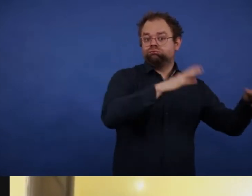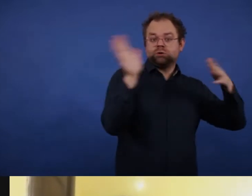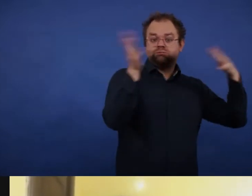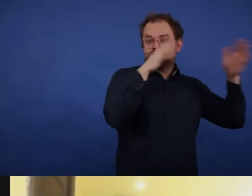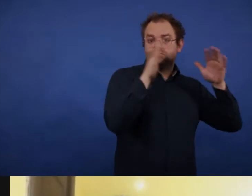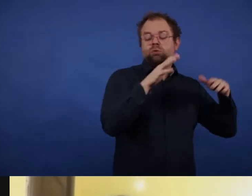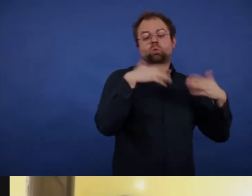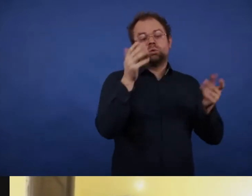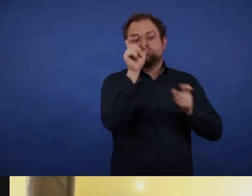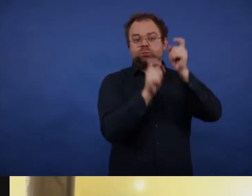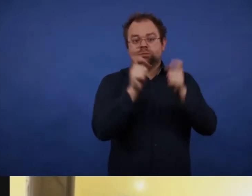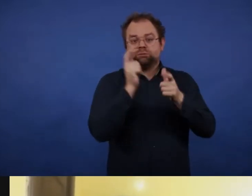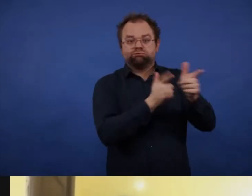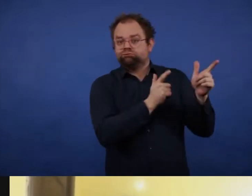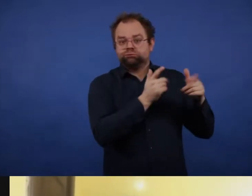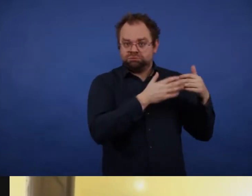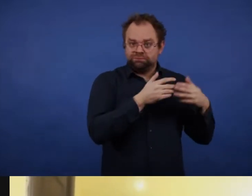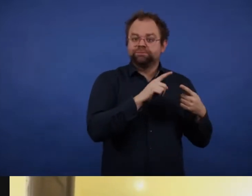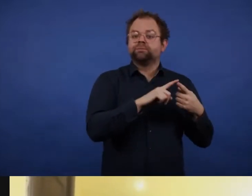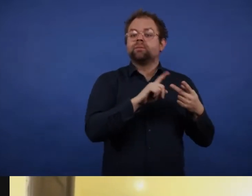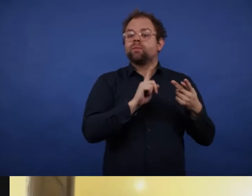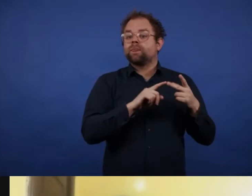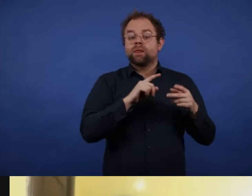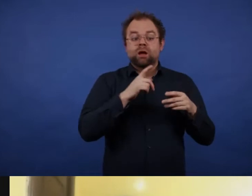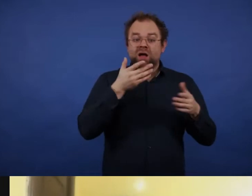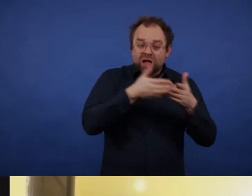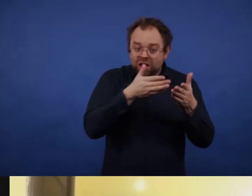features that apply to all of us,